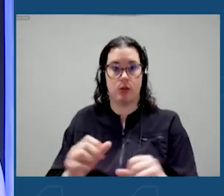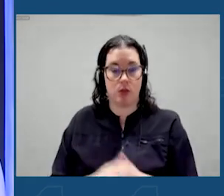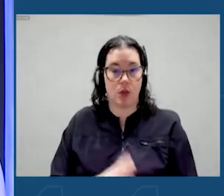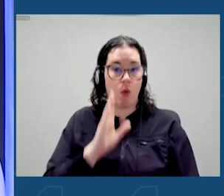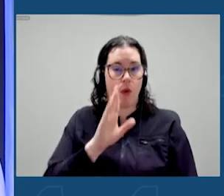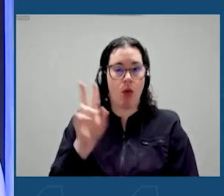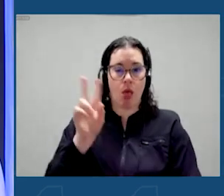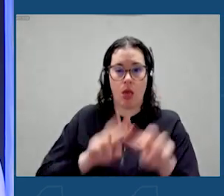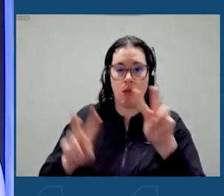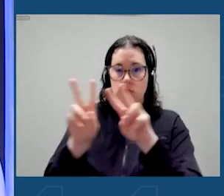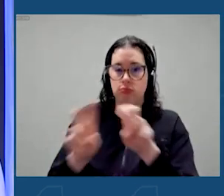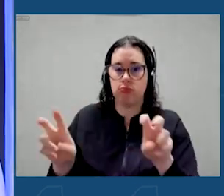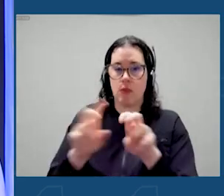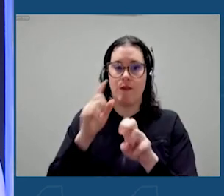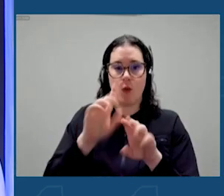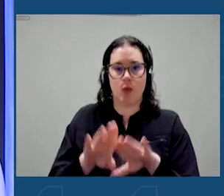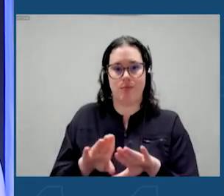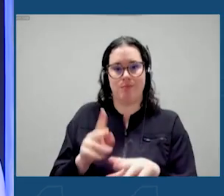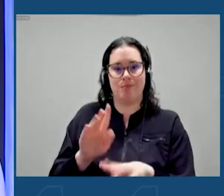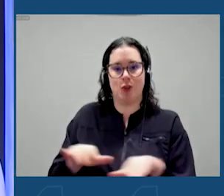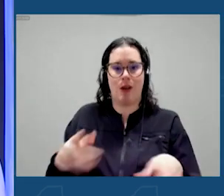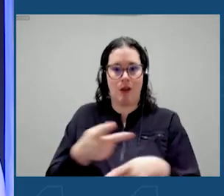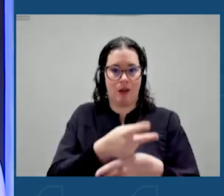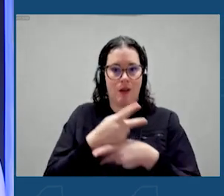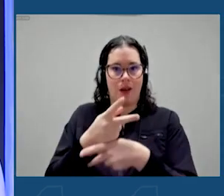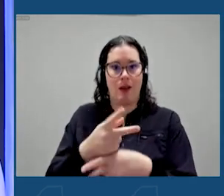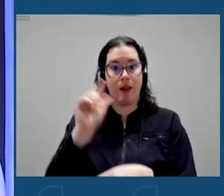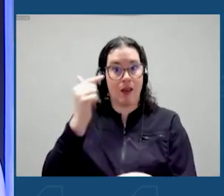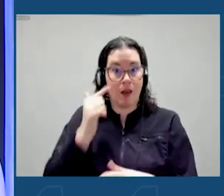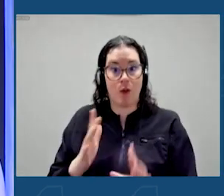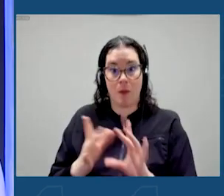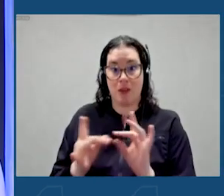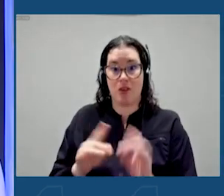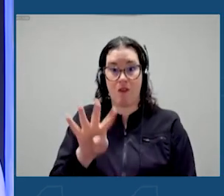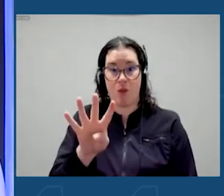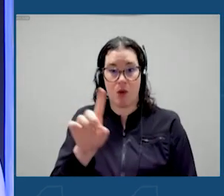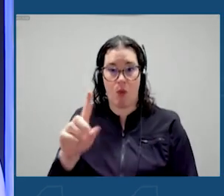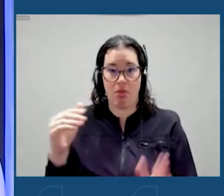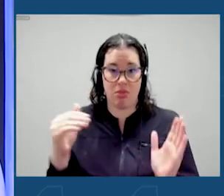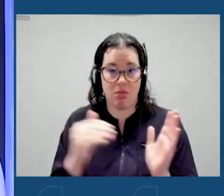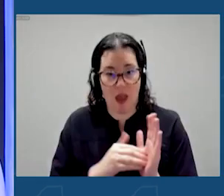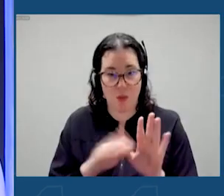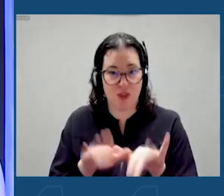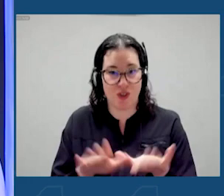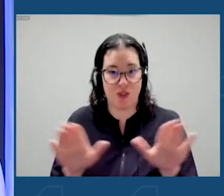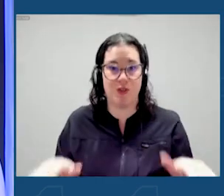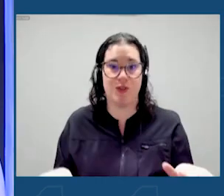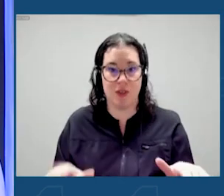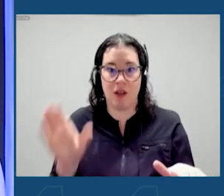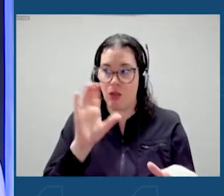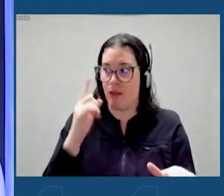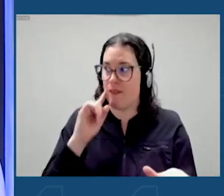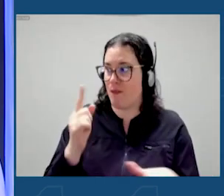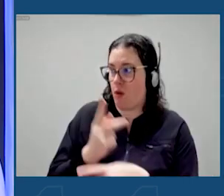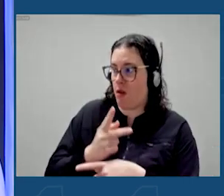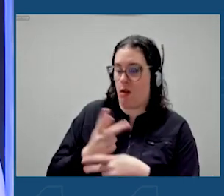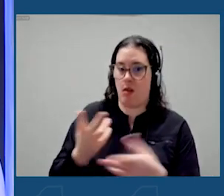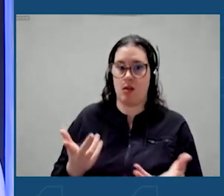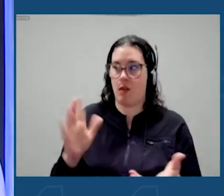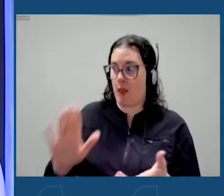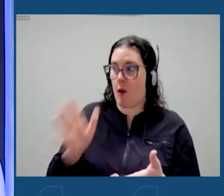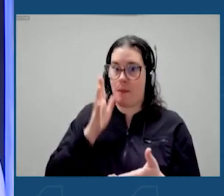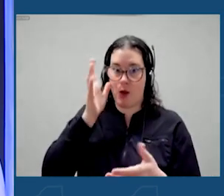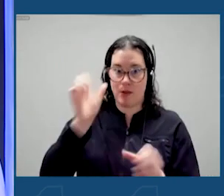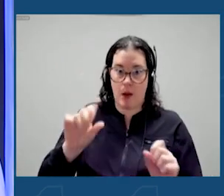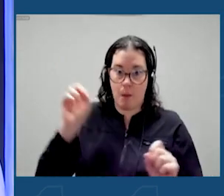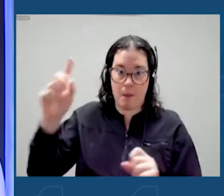into child care, as the governor alluded to, 41,000 children looking for child care so their parents can get back